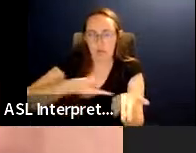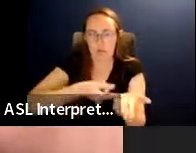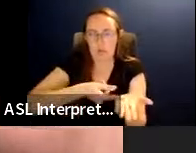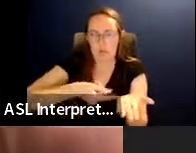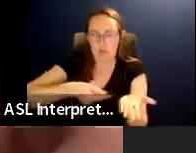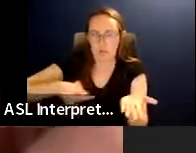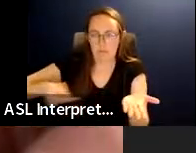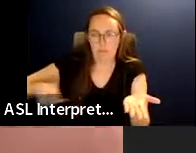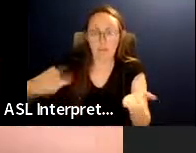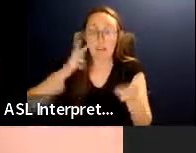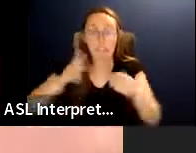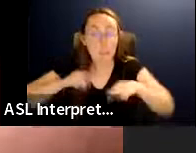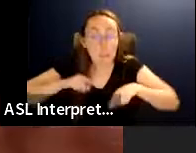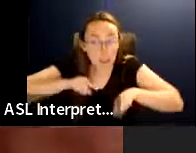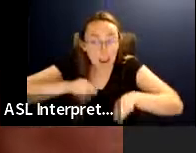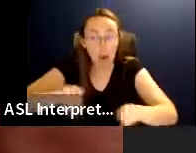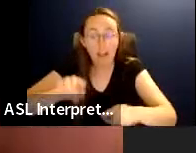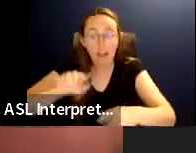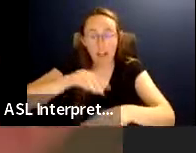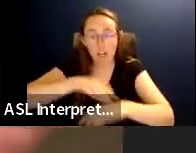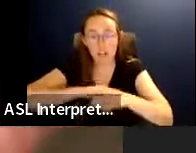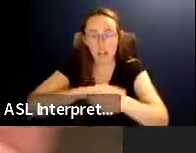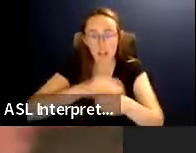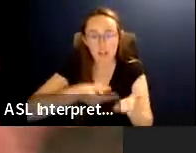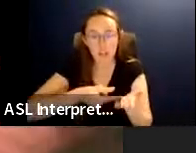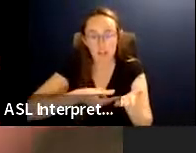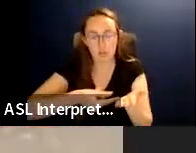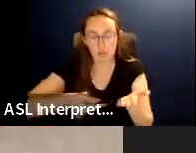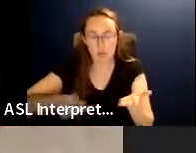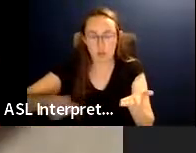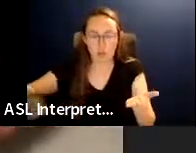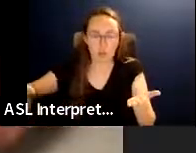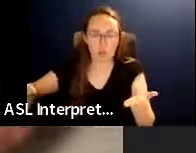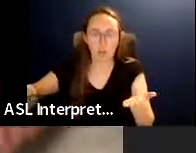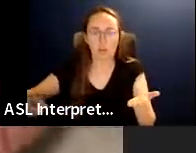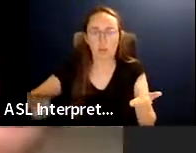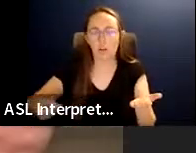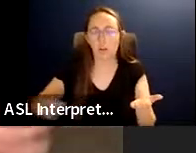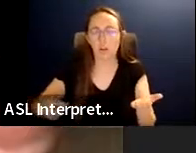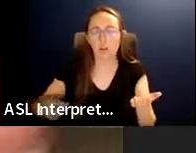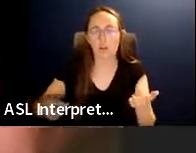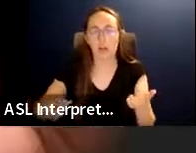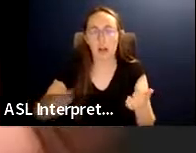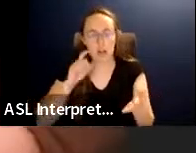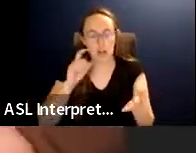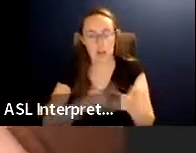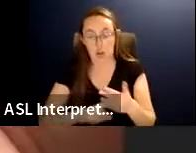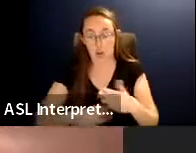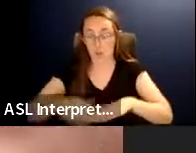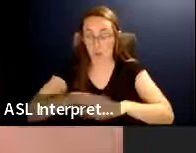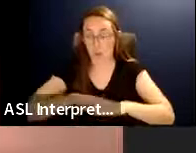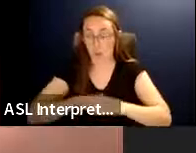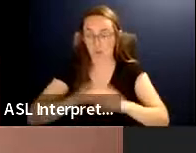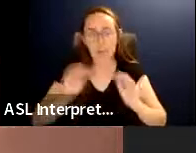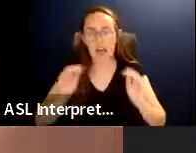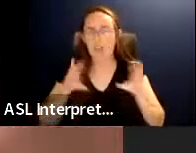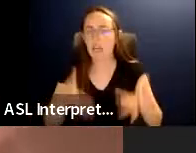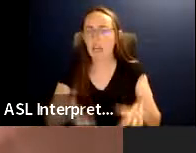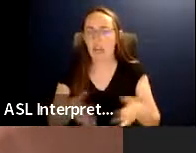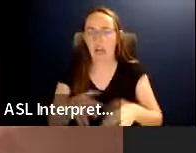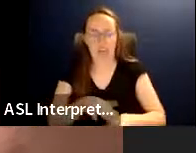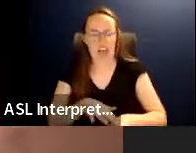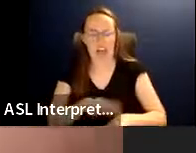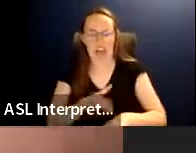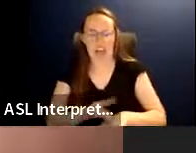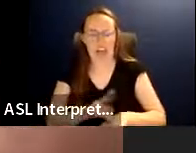it parallel to the surface? And I get these really cool boogers. And notice there's no residue left behind. Well,